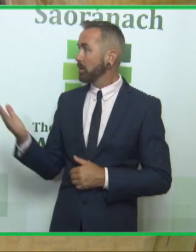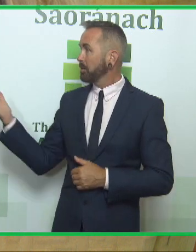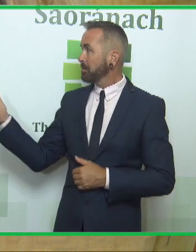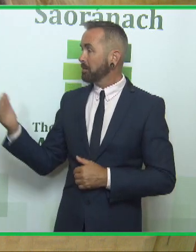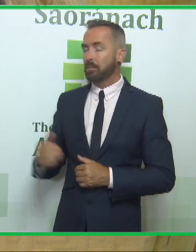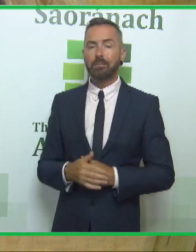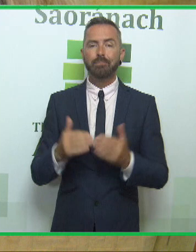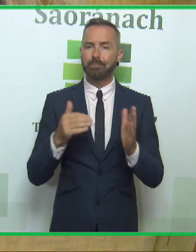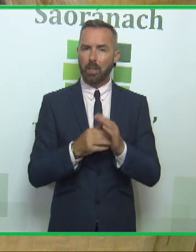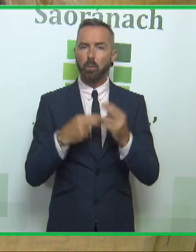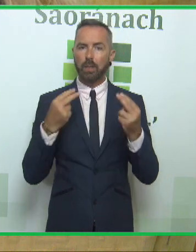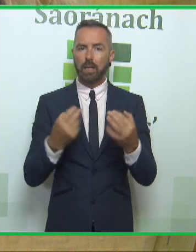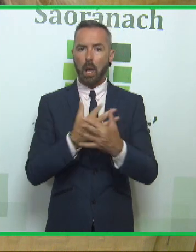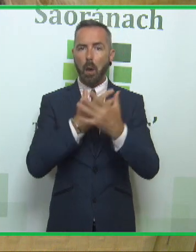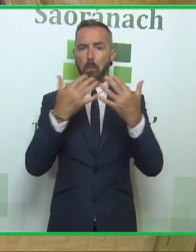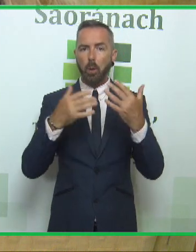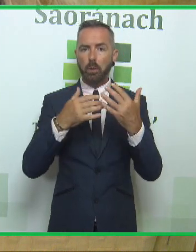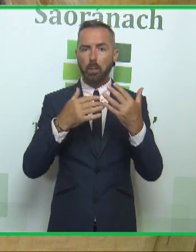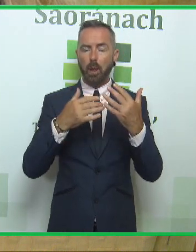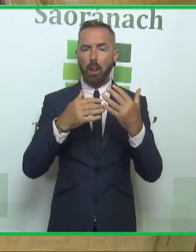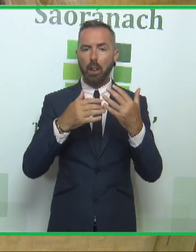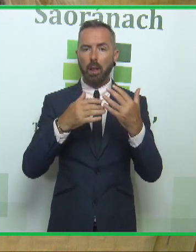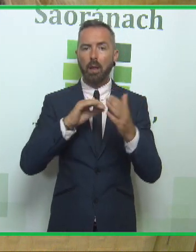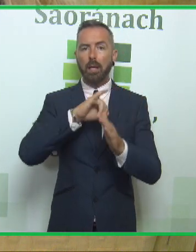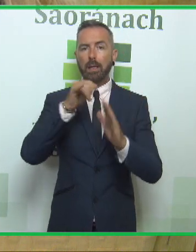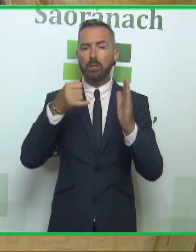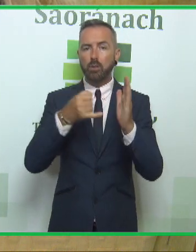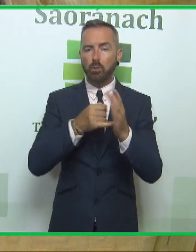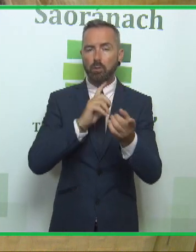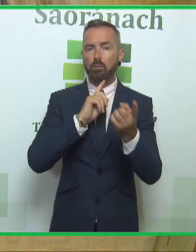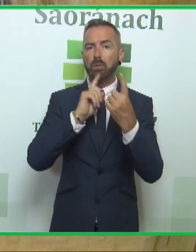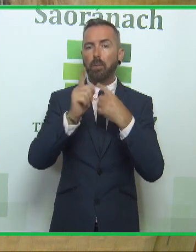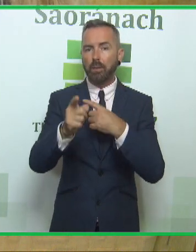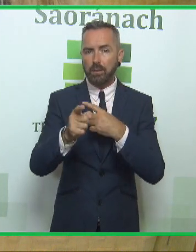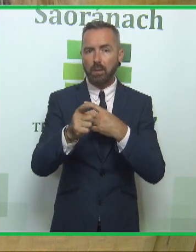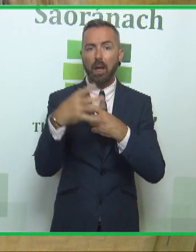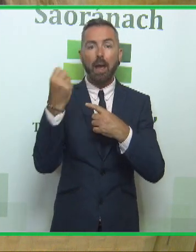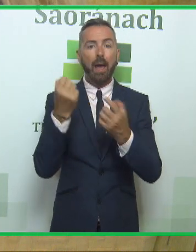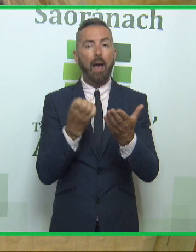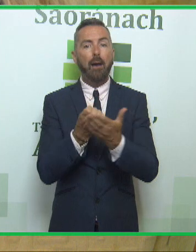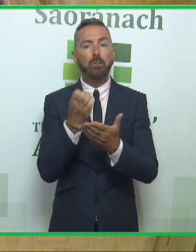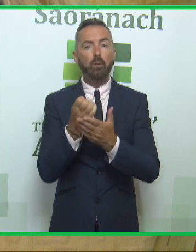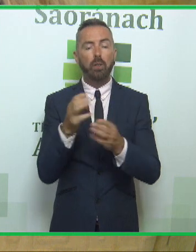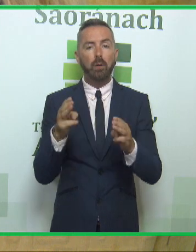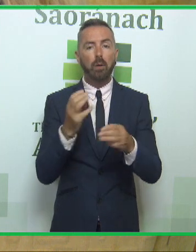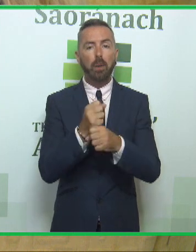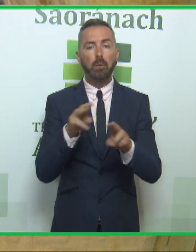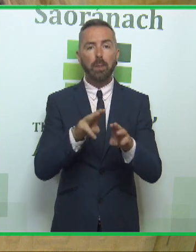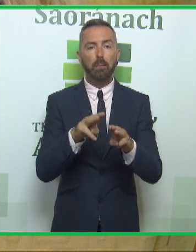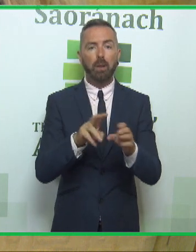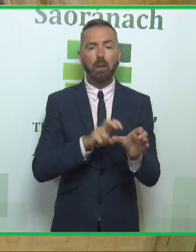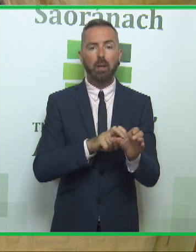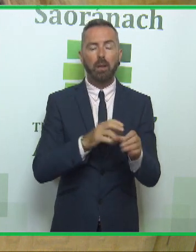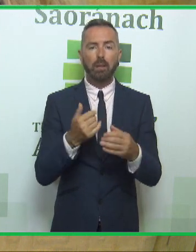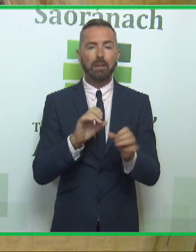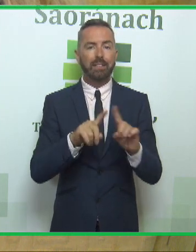multiple response. You know, we have stories of people being passed from one service to the other because we can't do